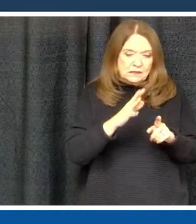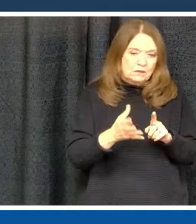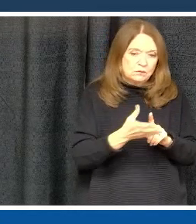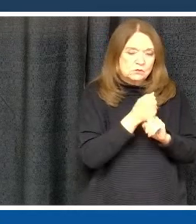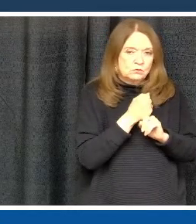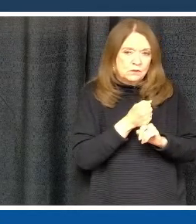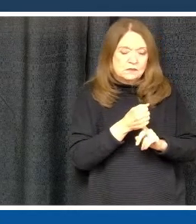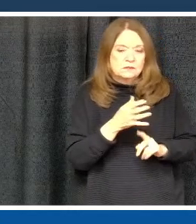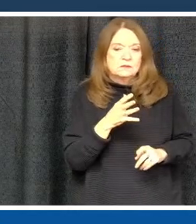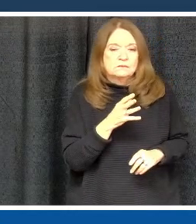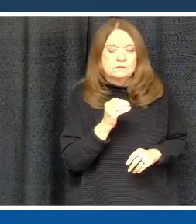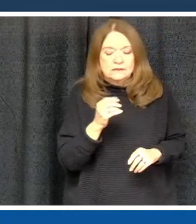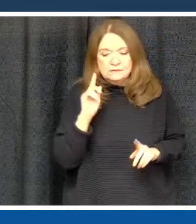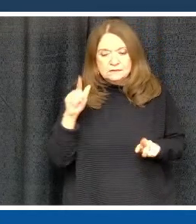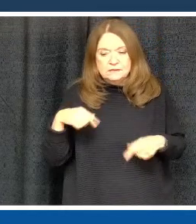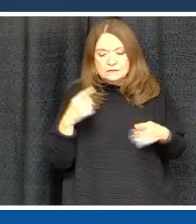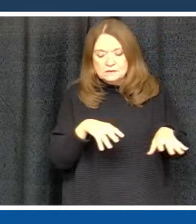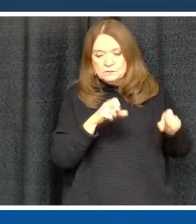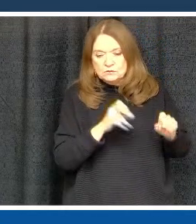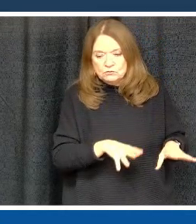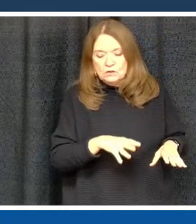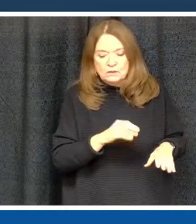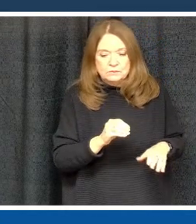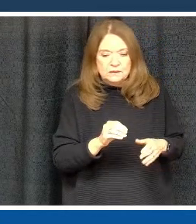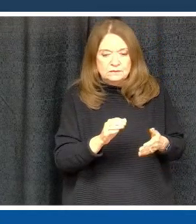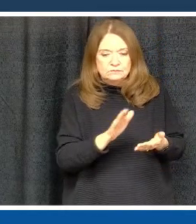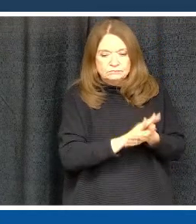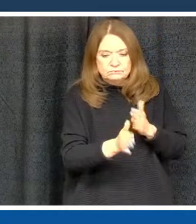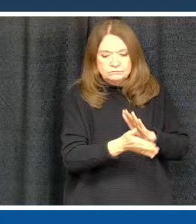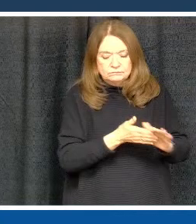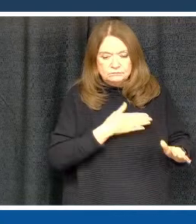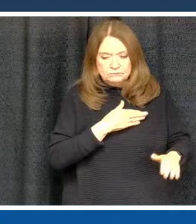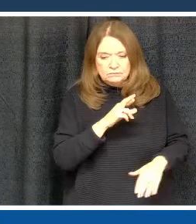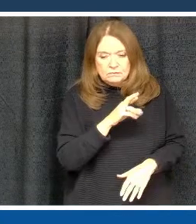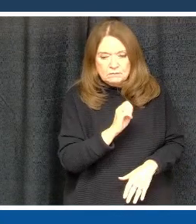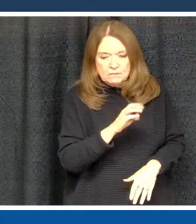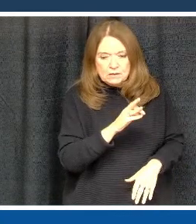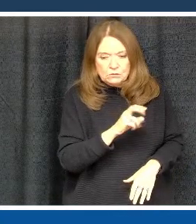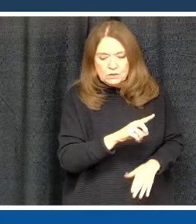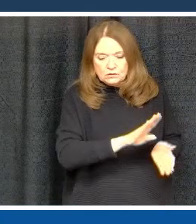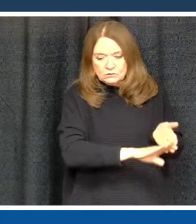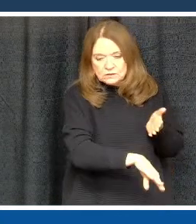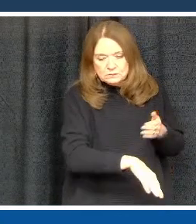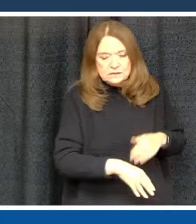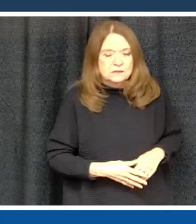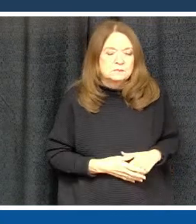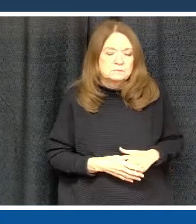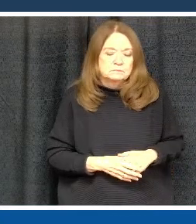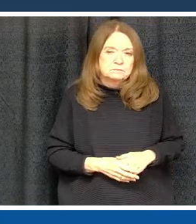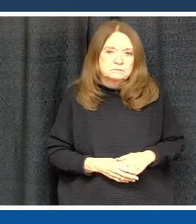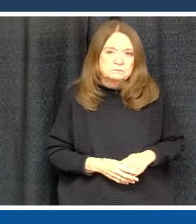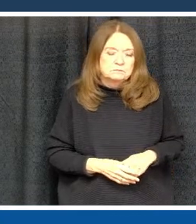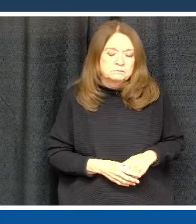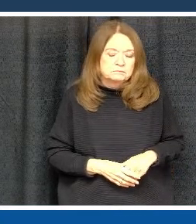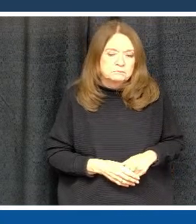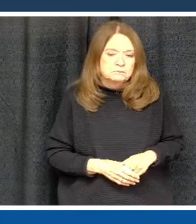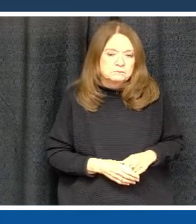the charges have since been dropped and expunged, dismissed and expunged.